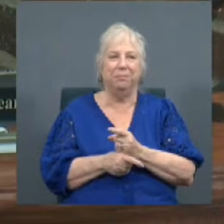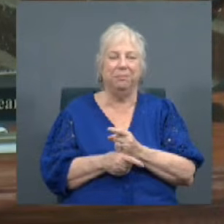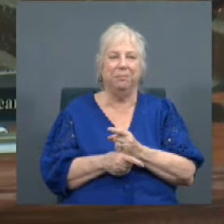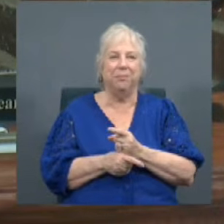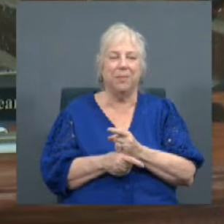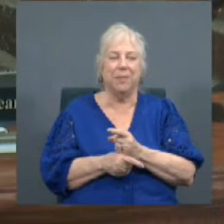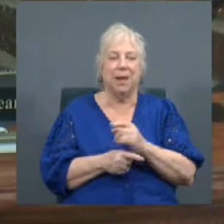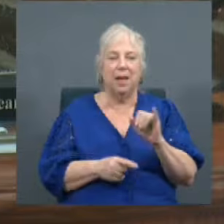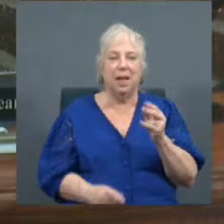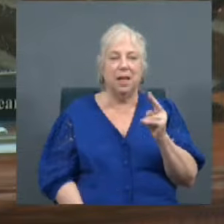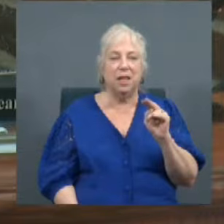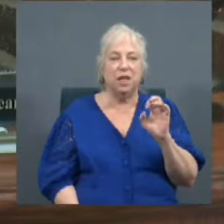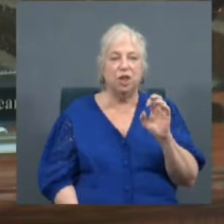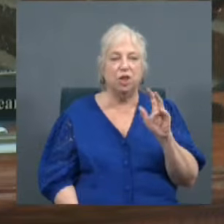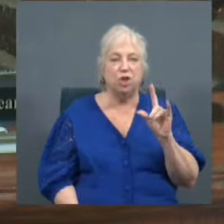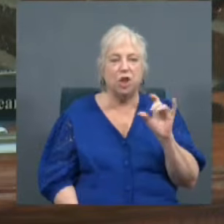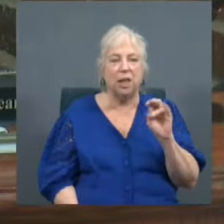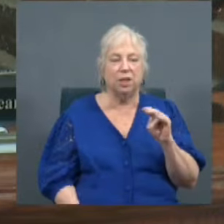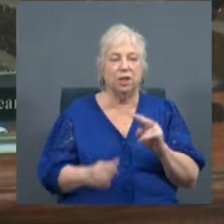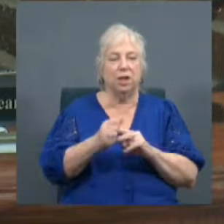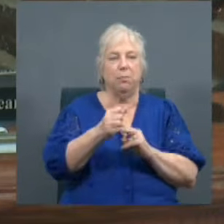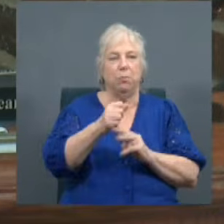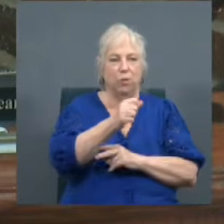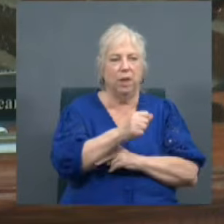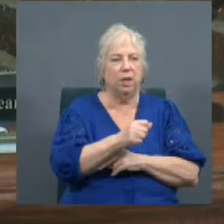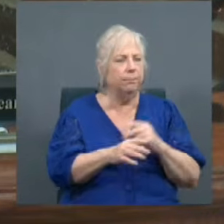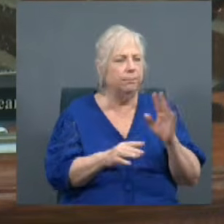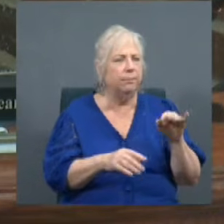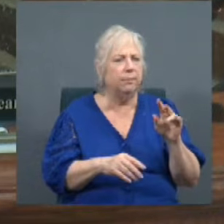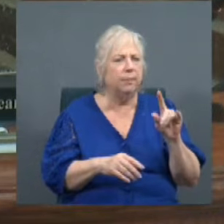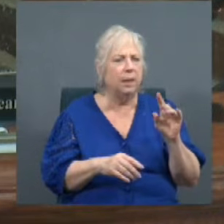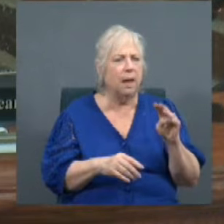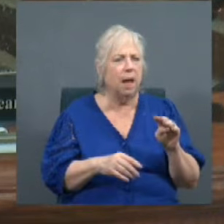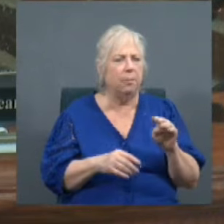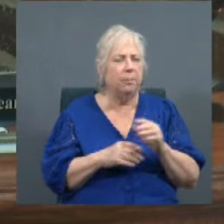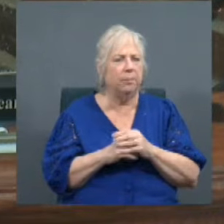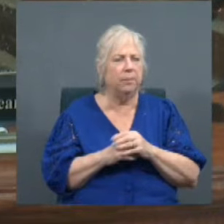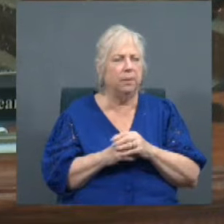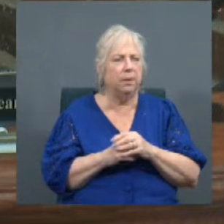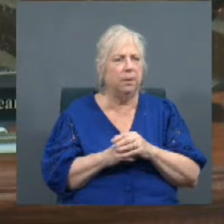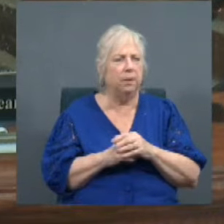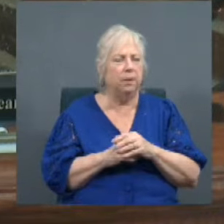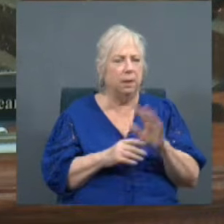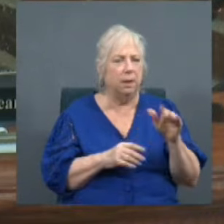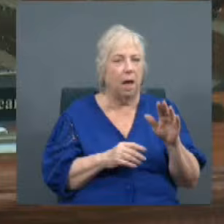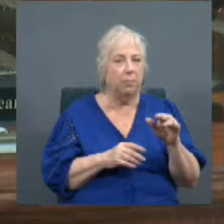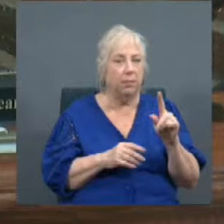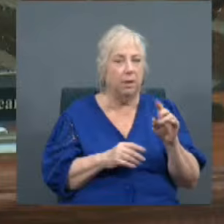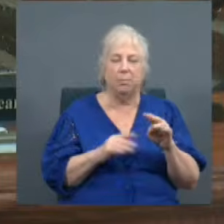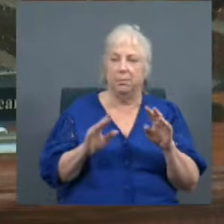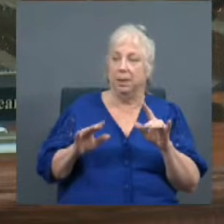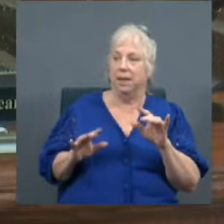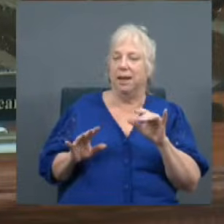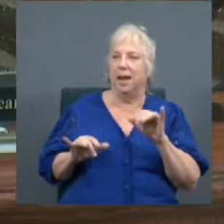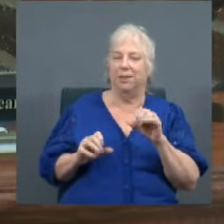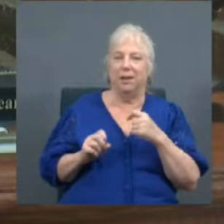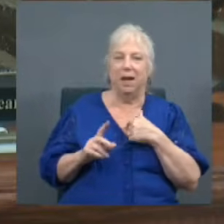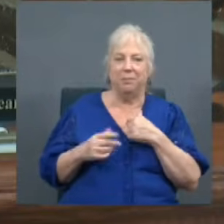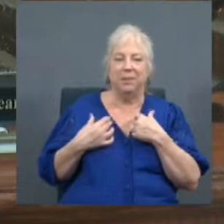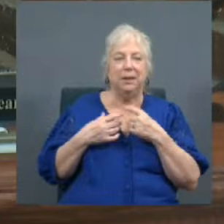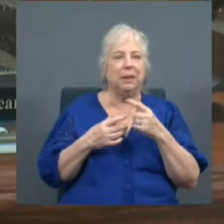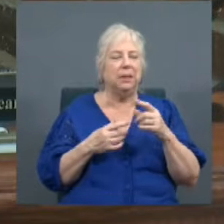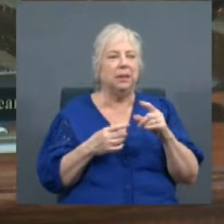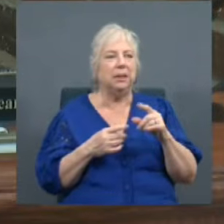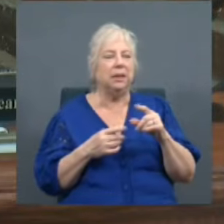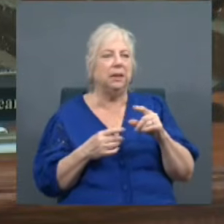The Junction Bridge, Tom, is owned, Tom? Yes, I'm Is